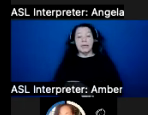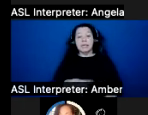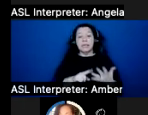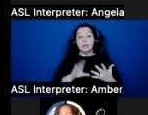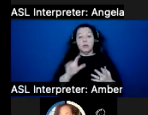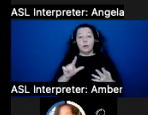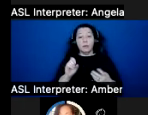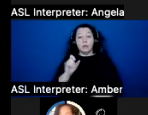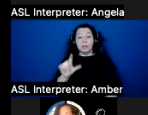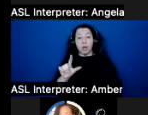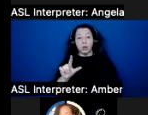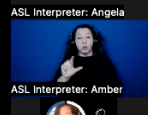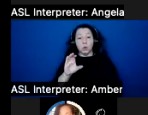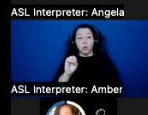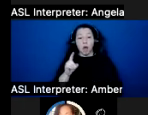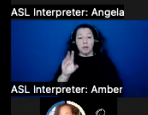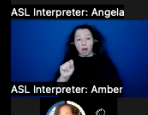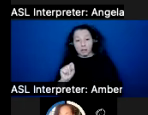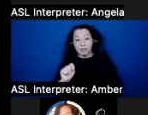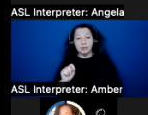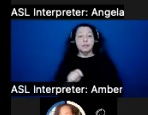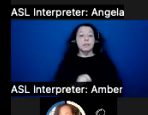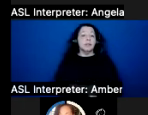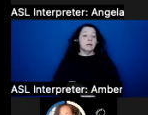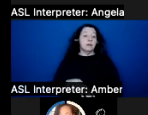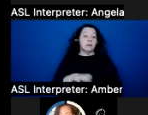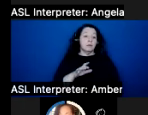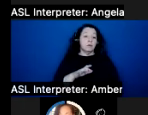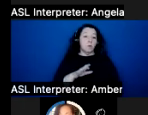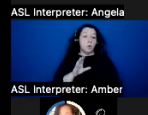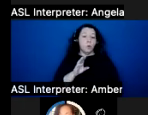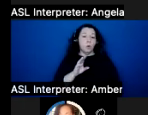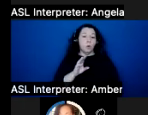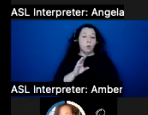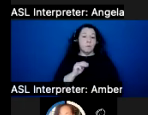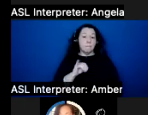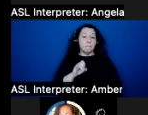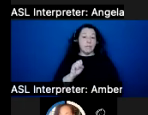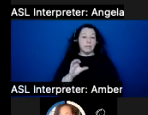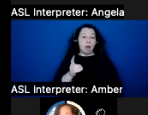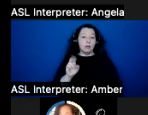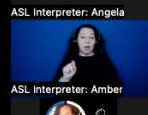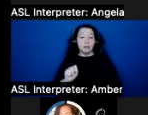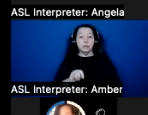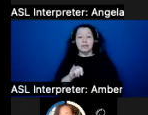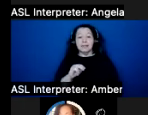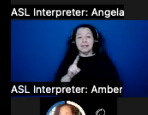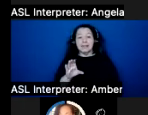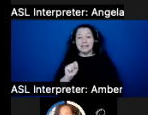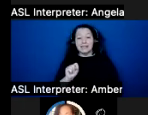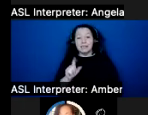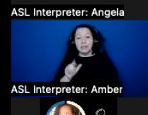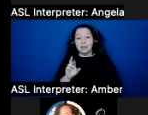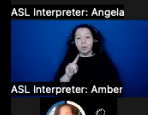criminal sexual conduct or criminal sexual misconduct, indecent liberties, statutory